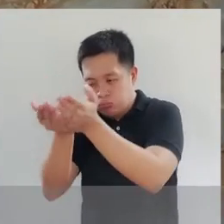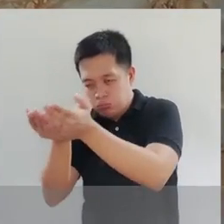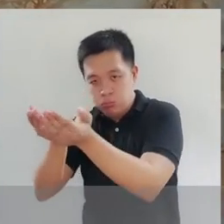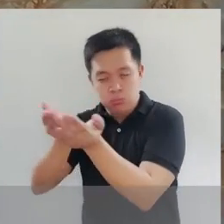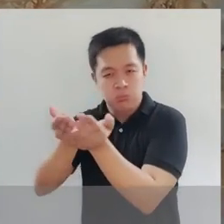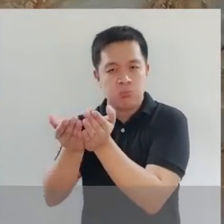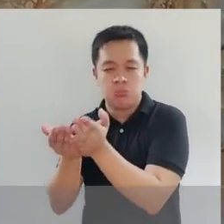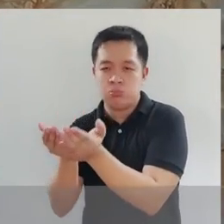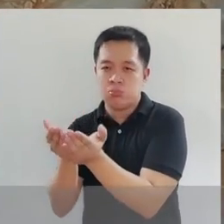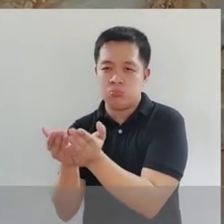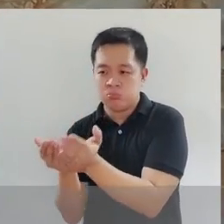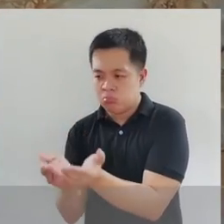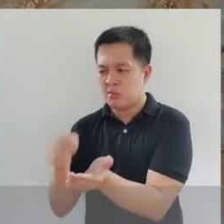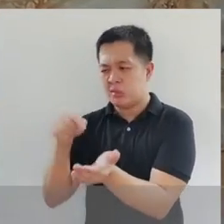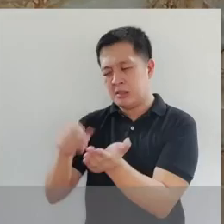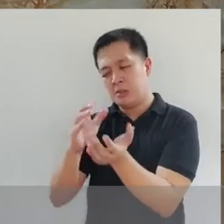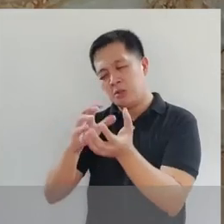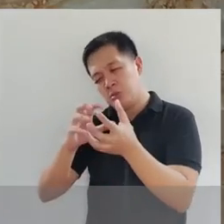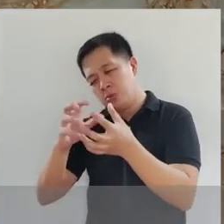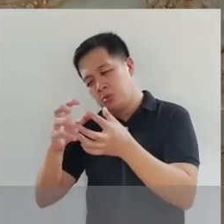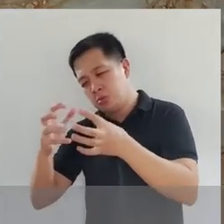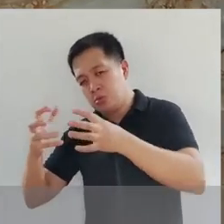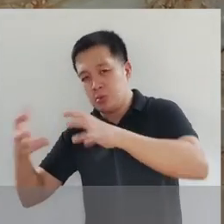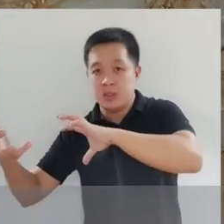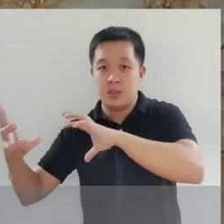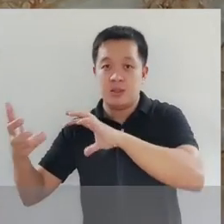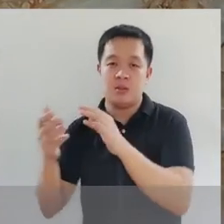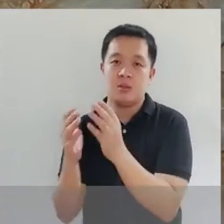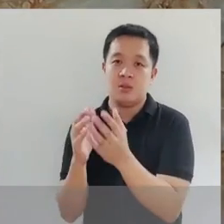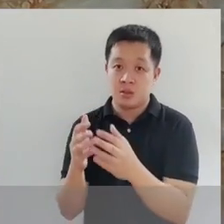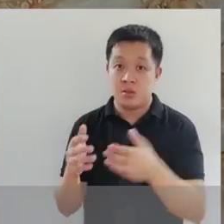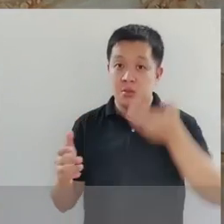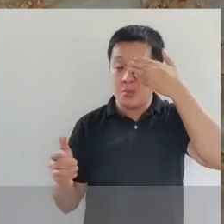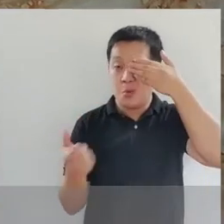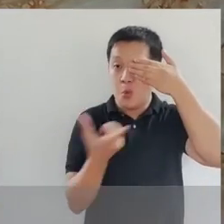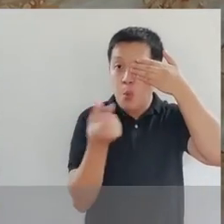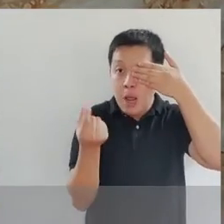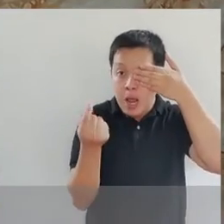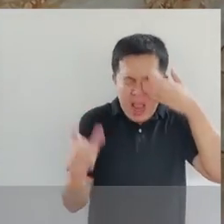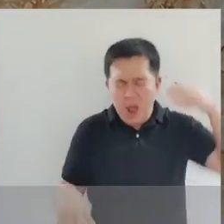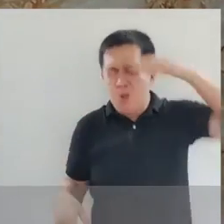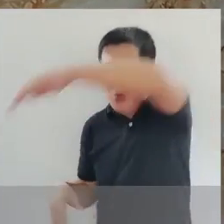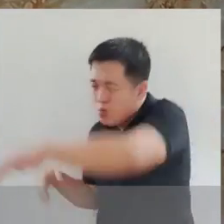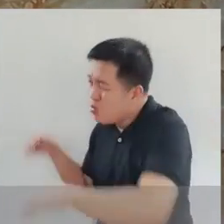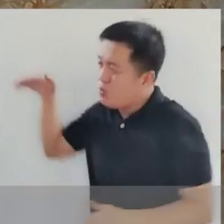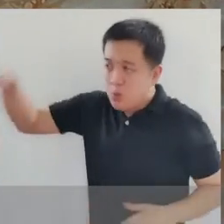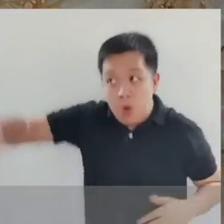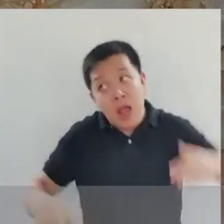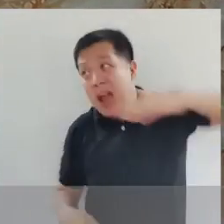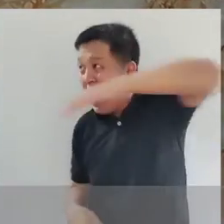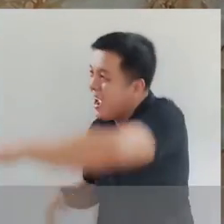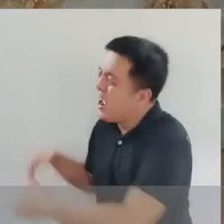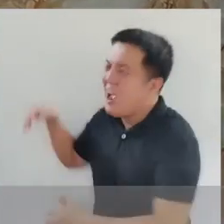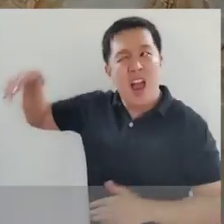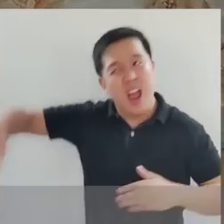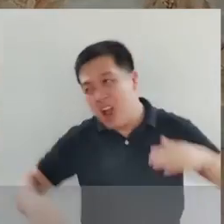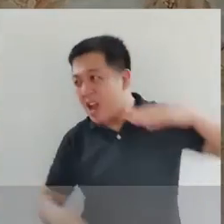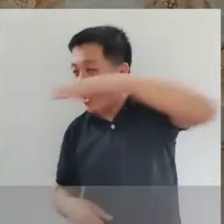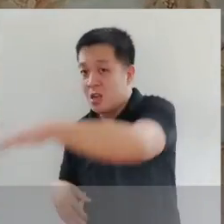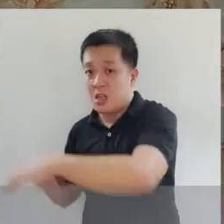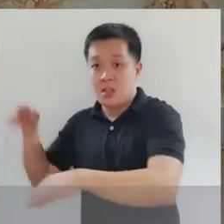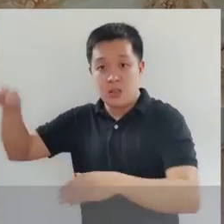tip. The ship went down with such a crash. The pirates had to splish and